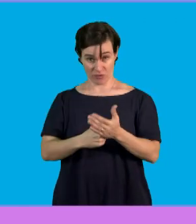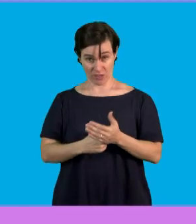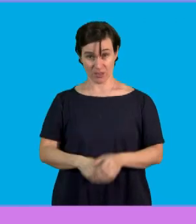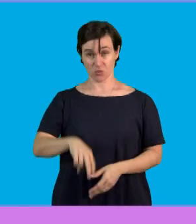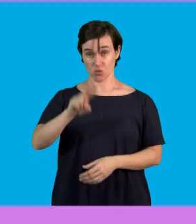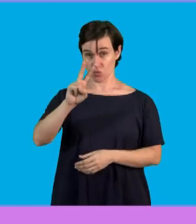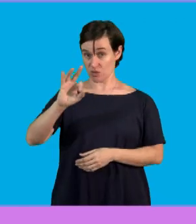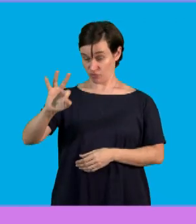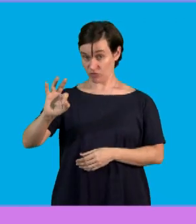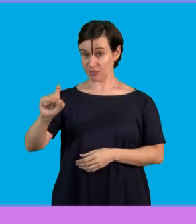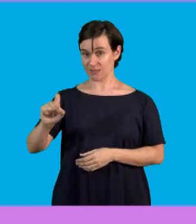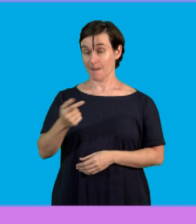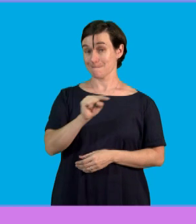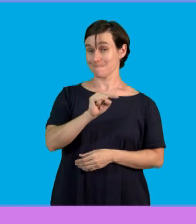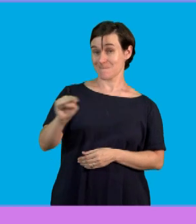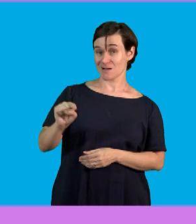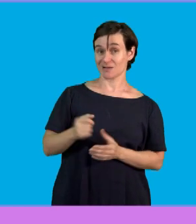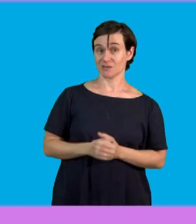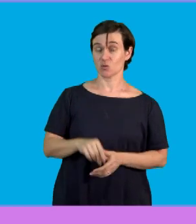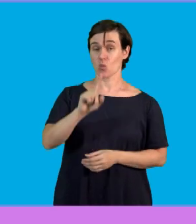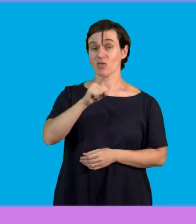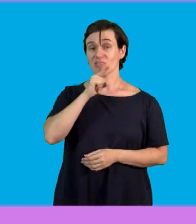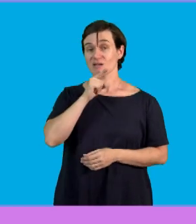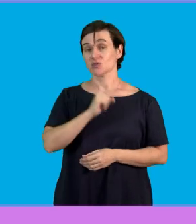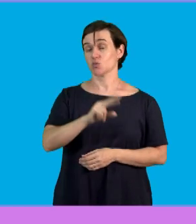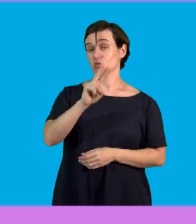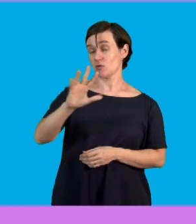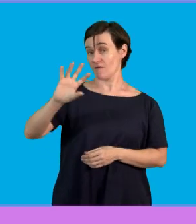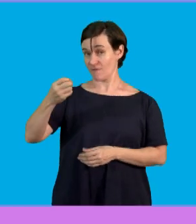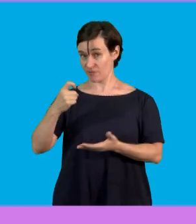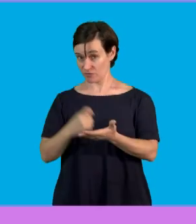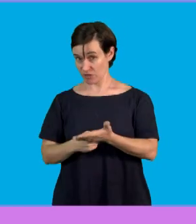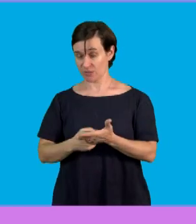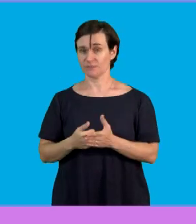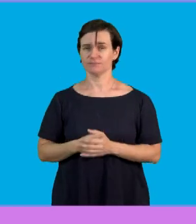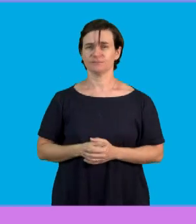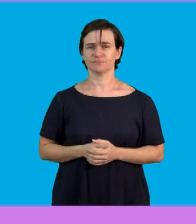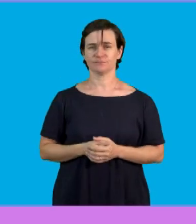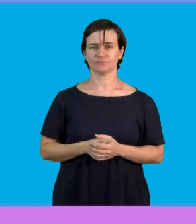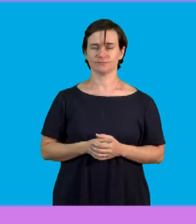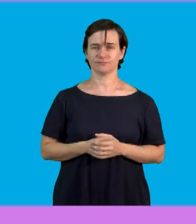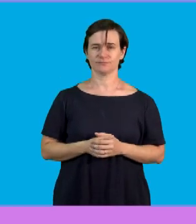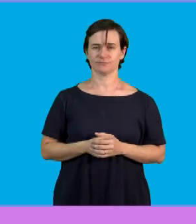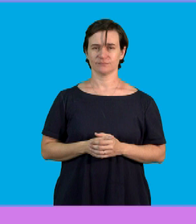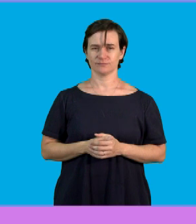29,373 rand 23, minus our debit, of which is